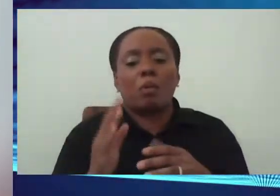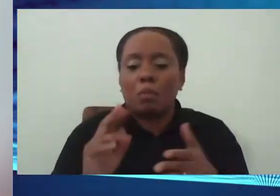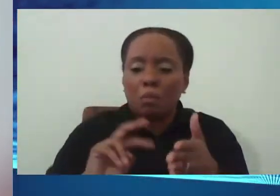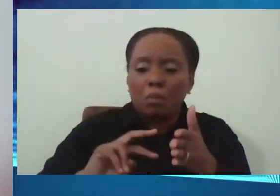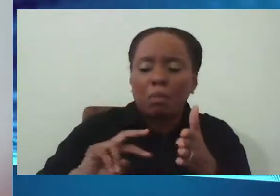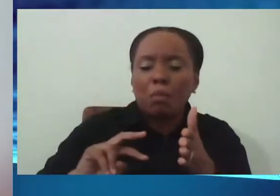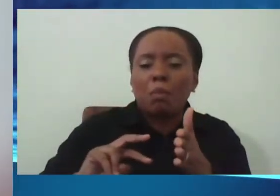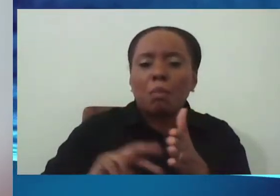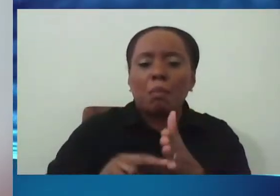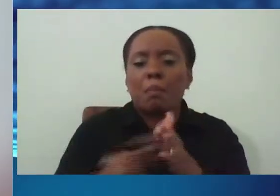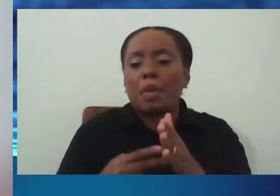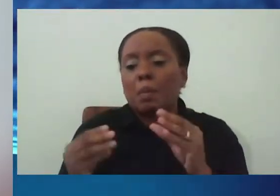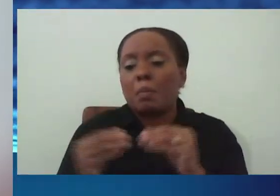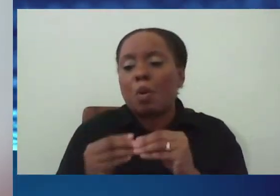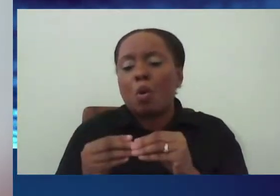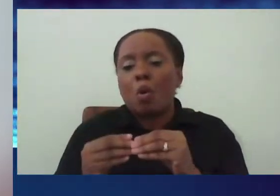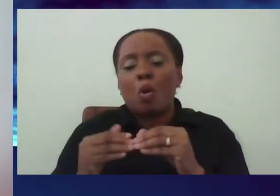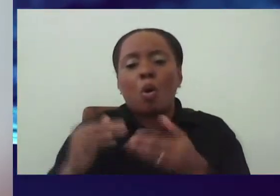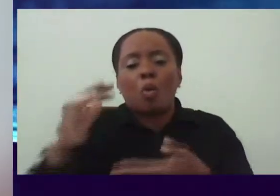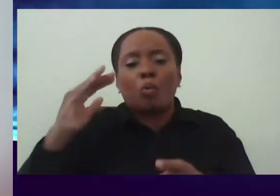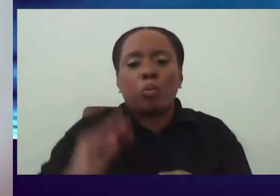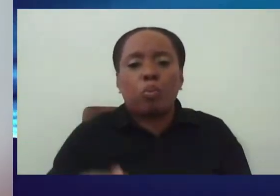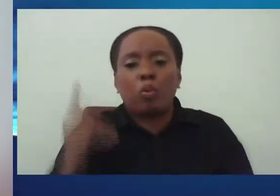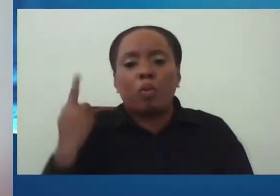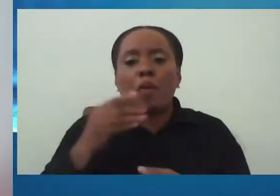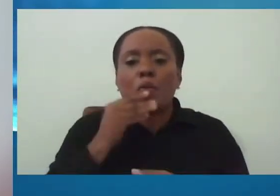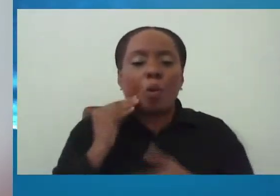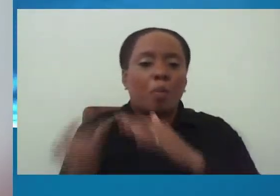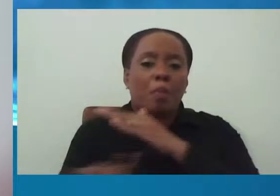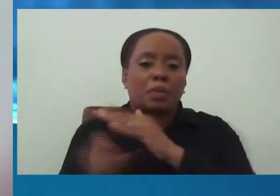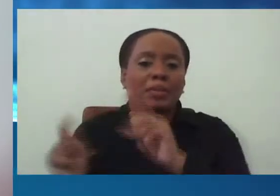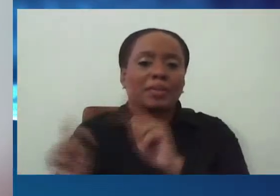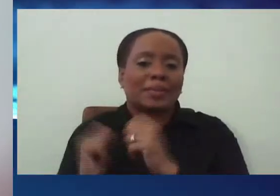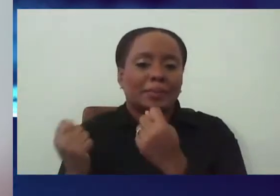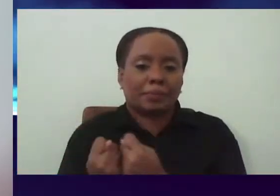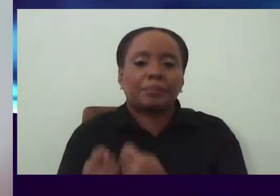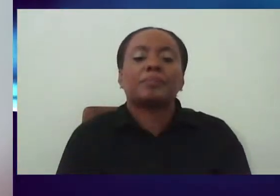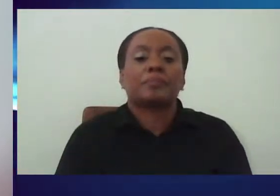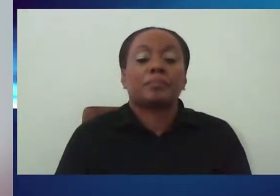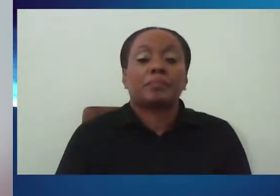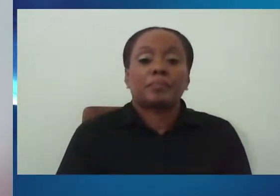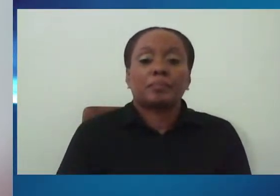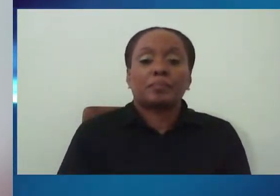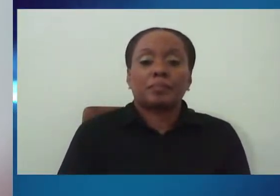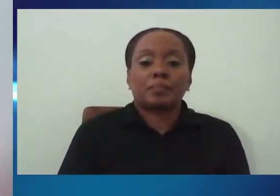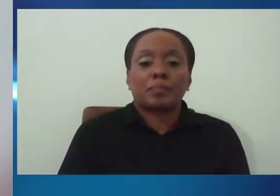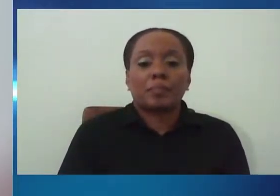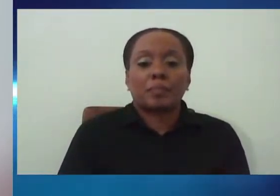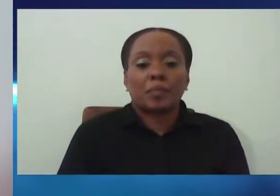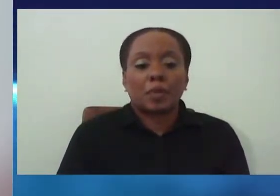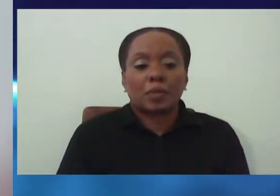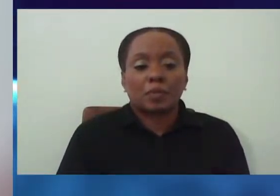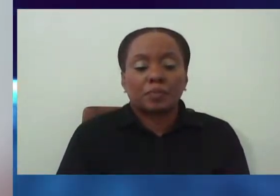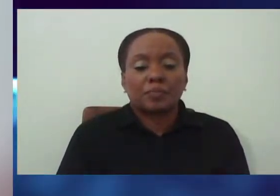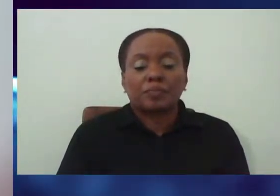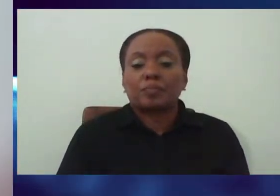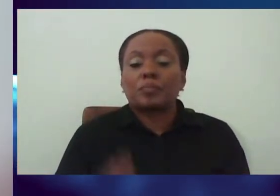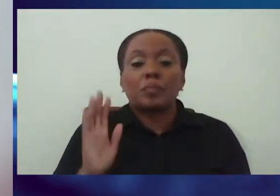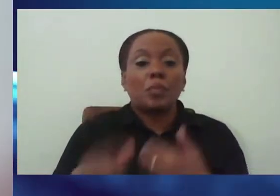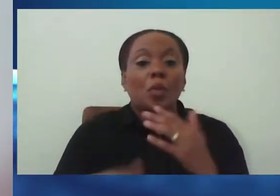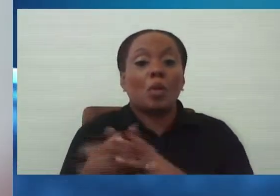team. Currently, they are issuing a discharge certificate to everyone who has been in